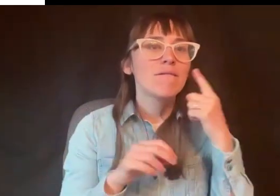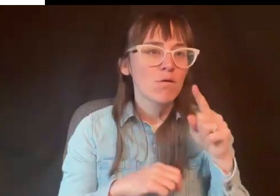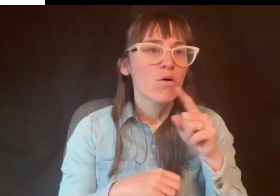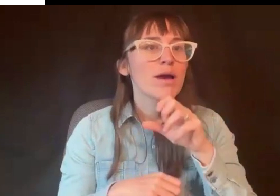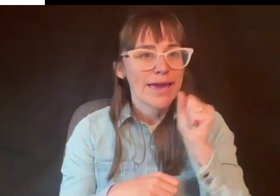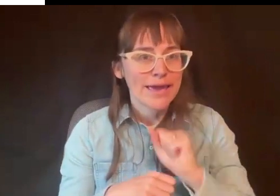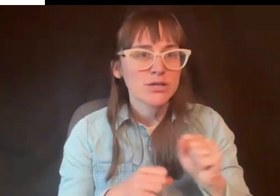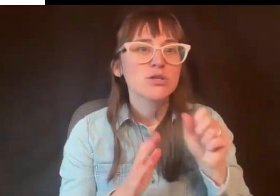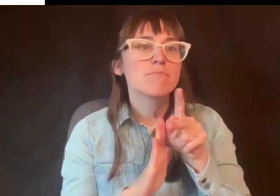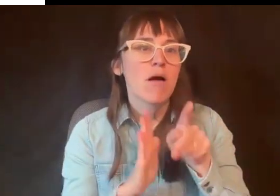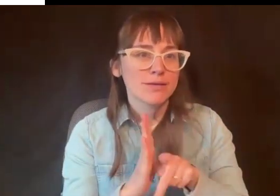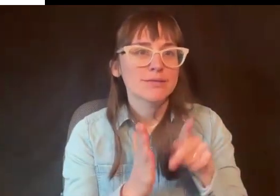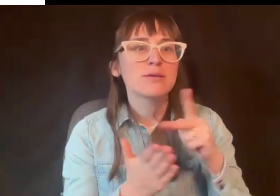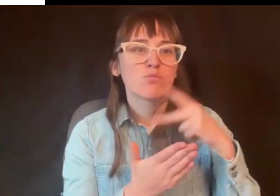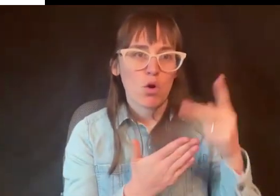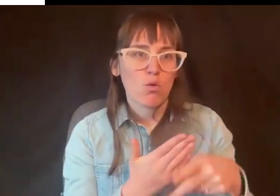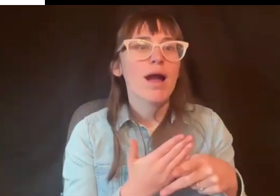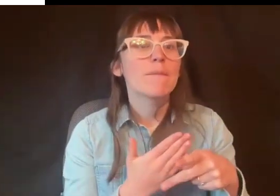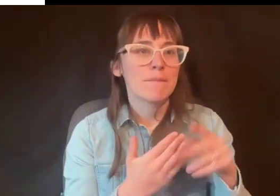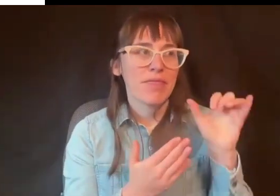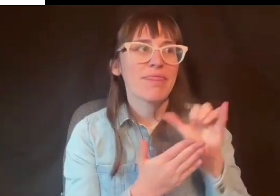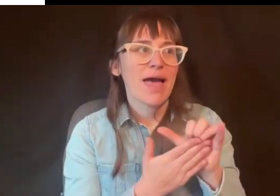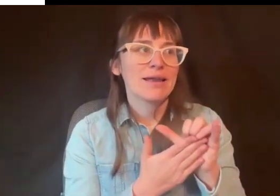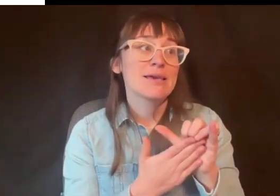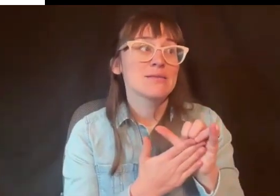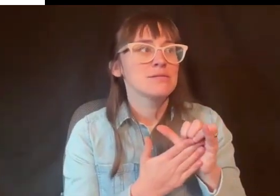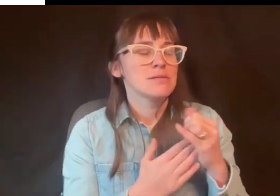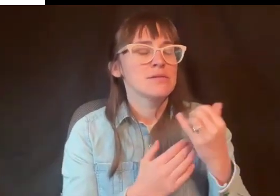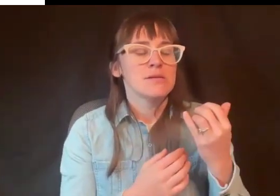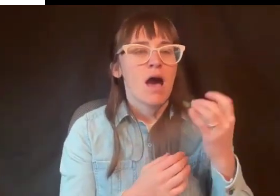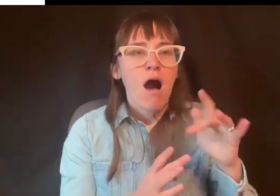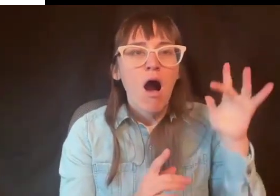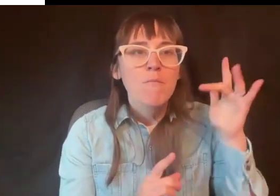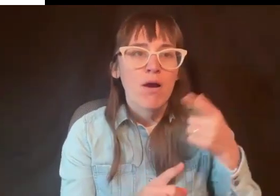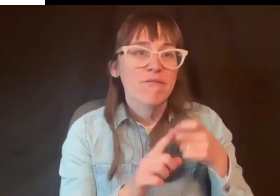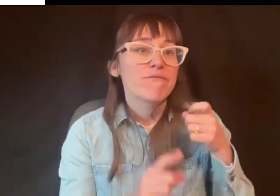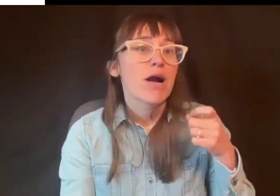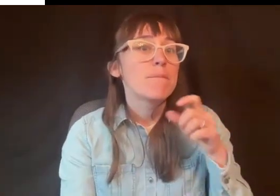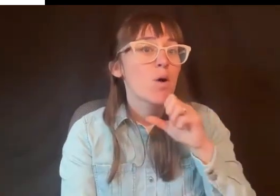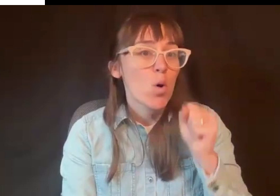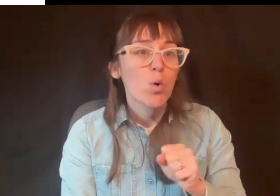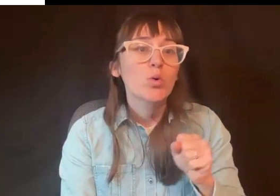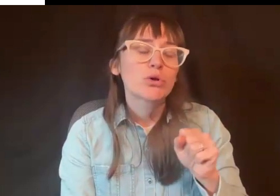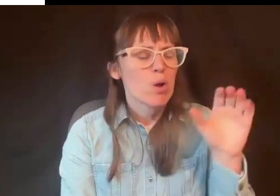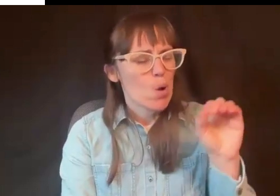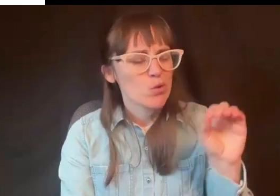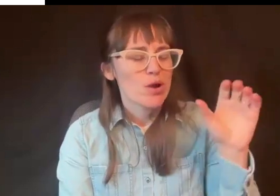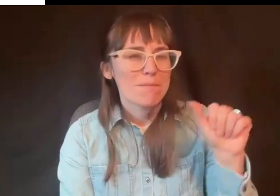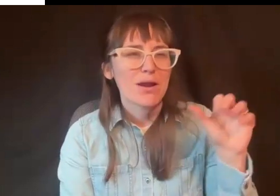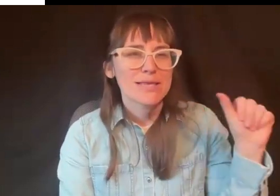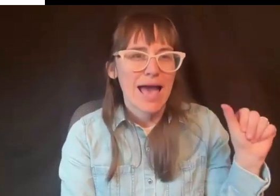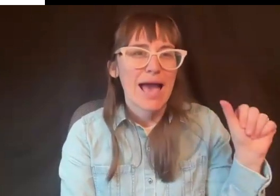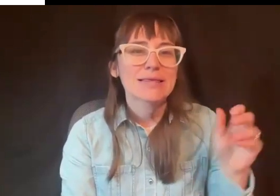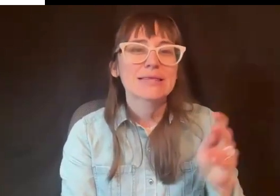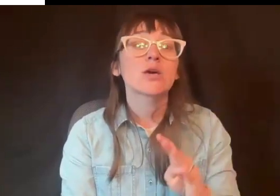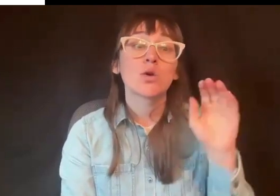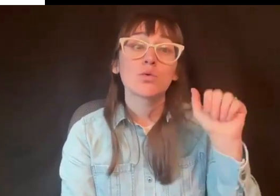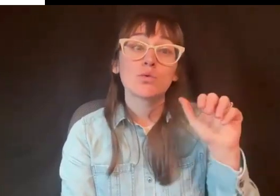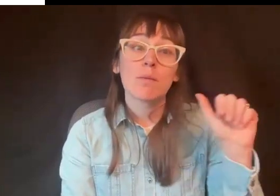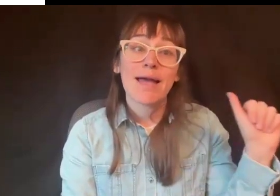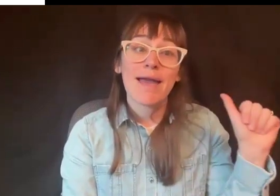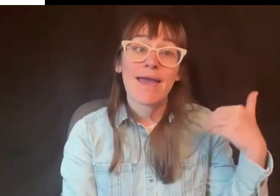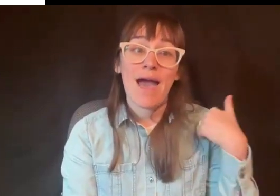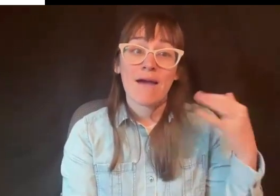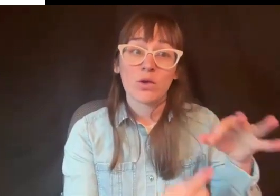that is a hallmark of the Older Americans Act. In particular, AAAs have a unique designation under federal law